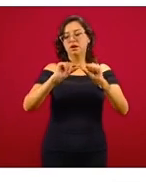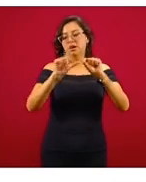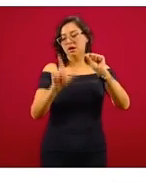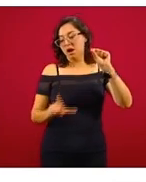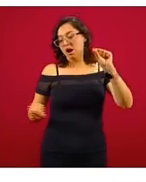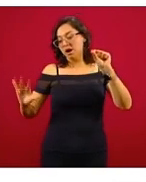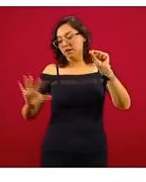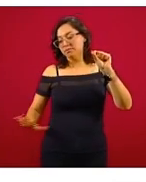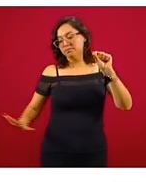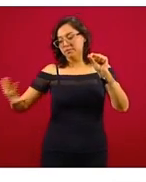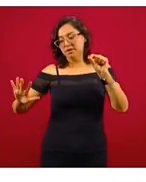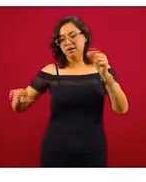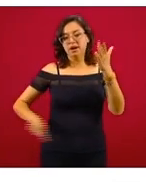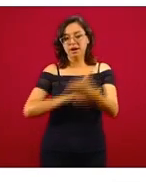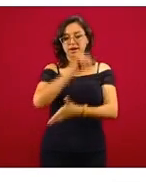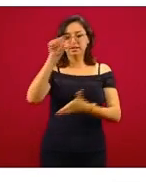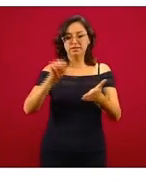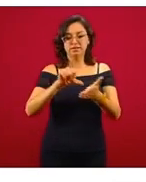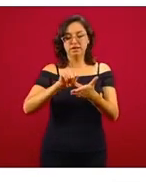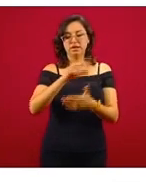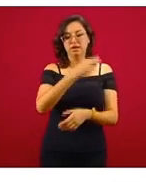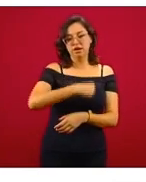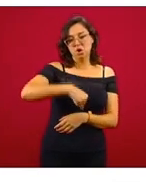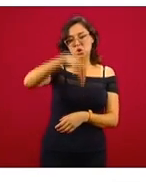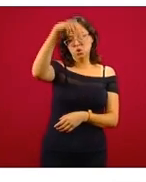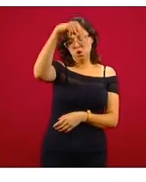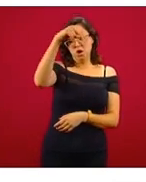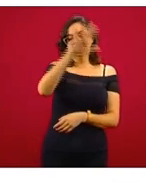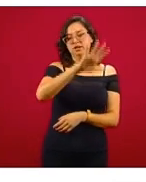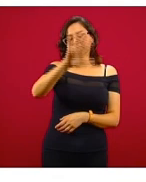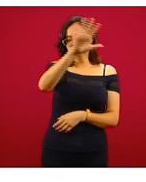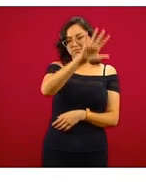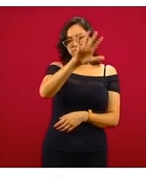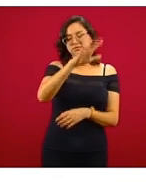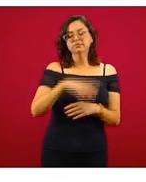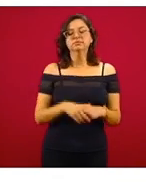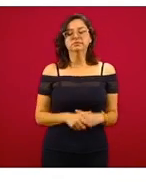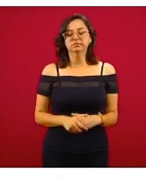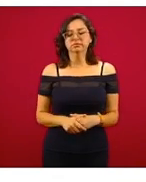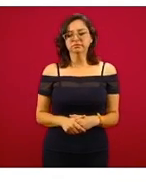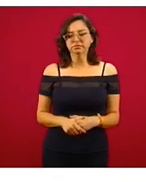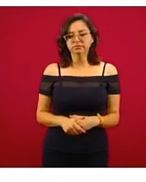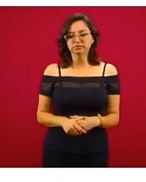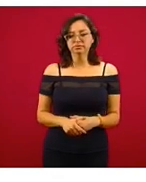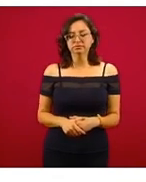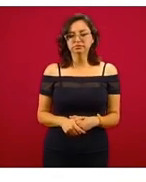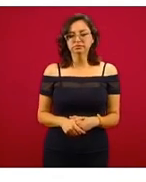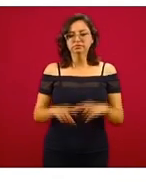cases, per 100,000 inhabitants per state.